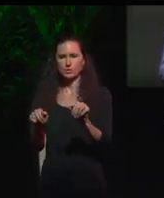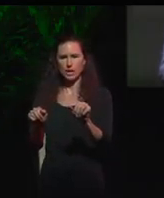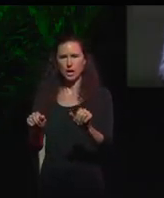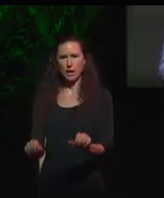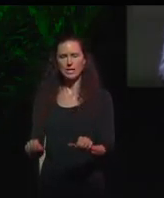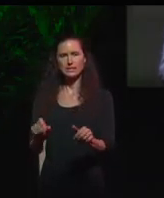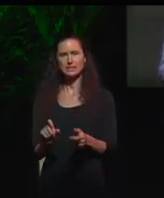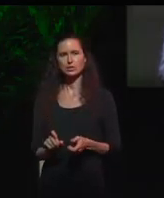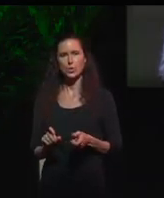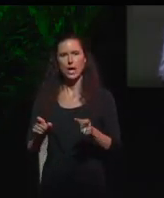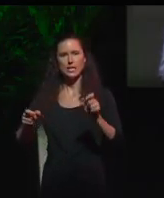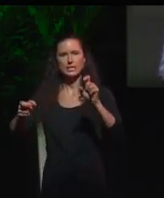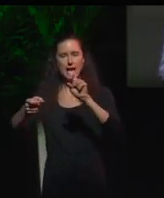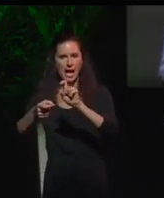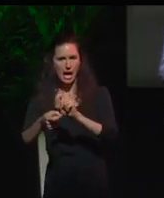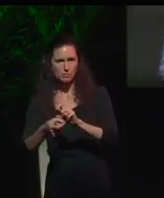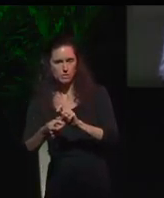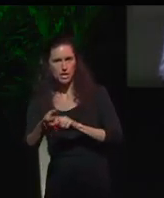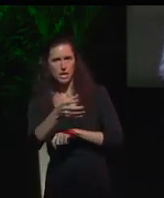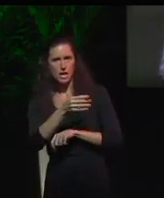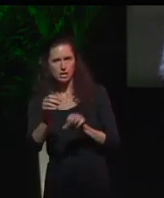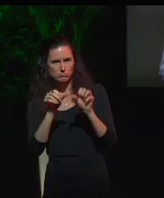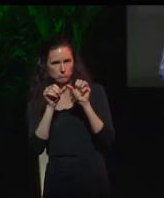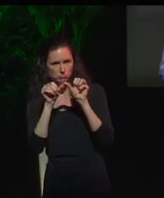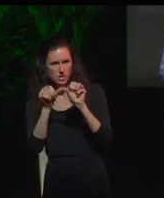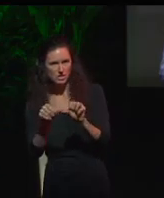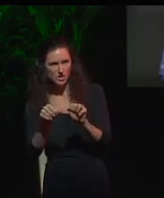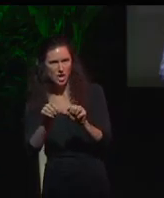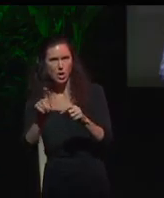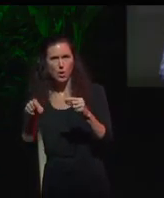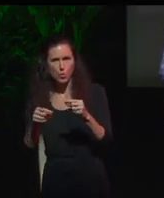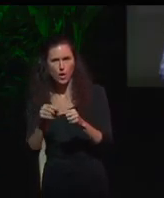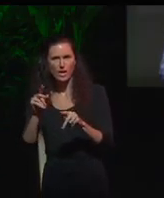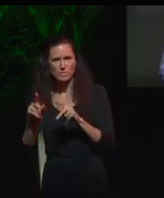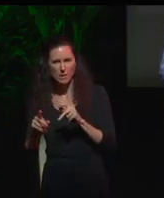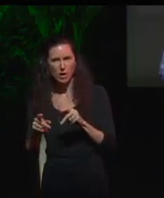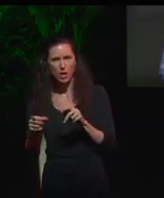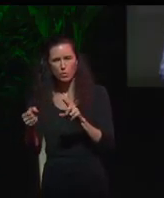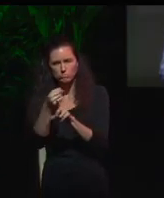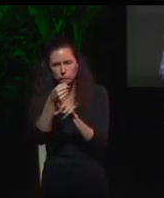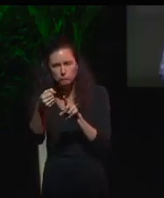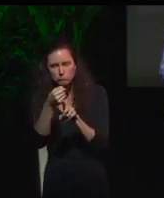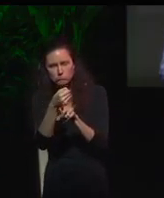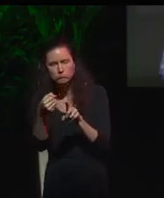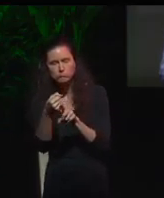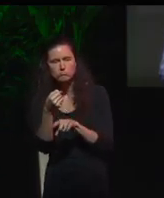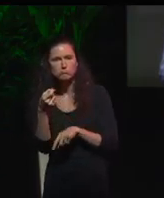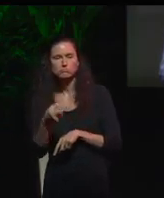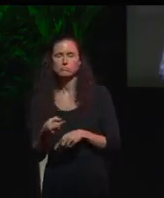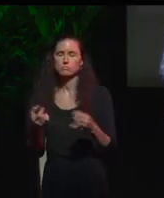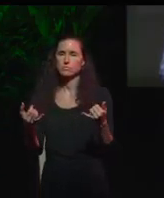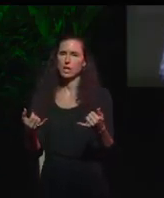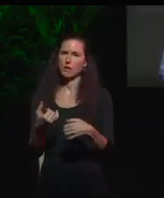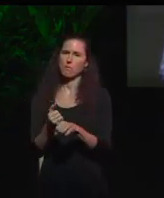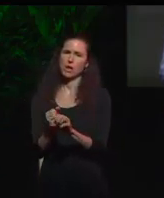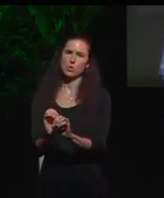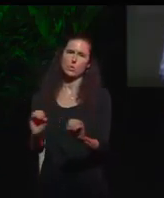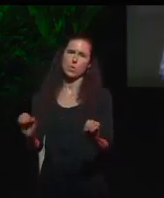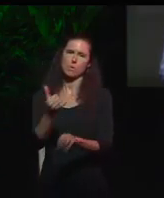adapt and to persevere when the punches were flying his way. Make no mistake about